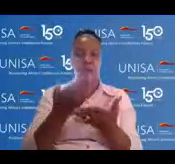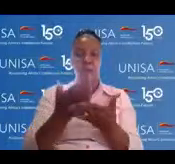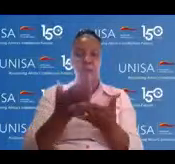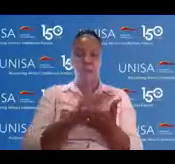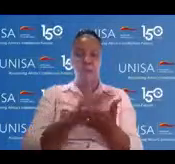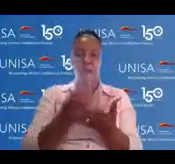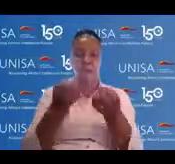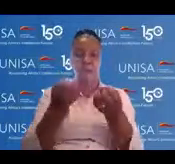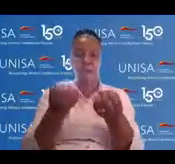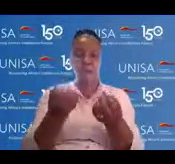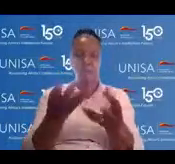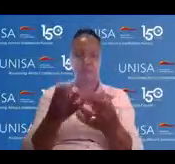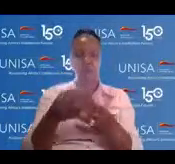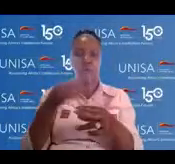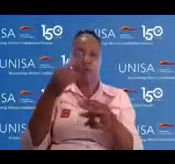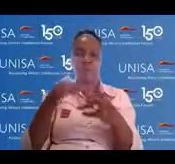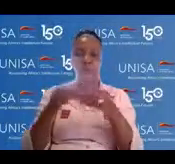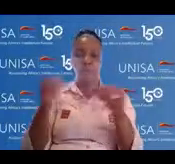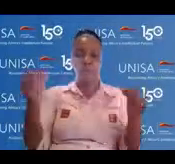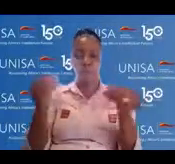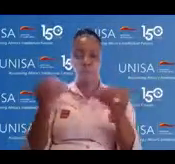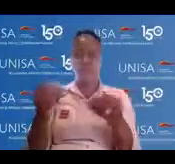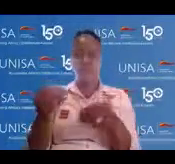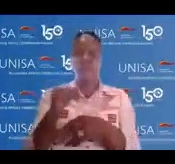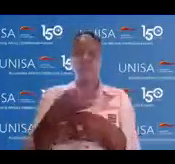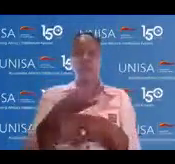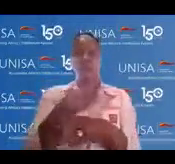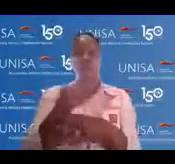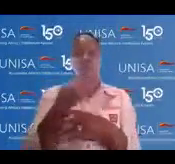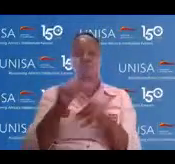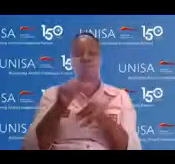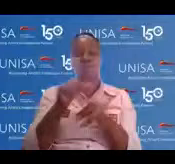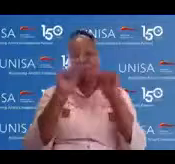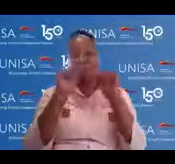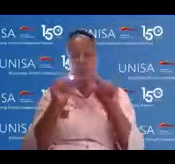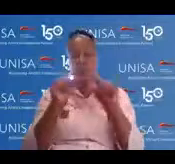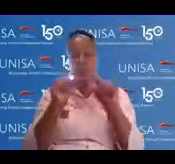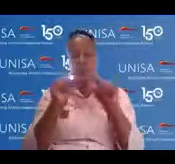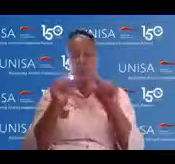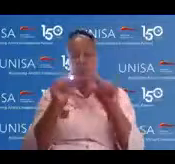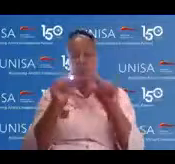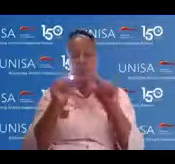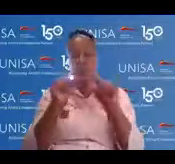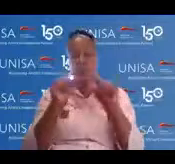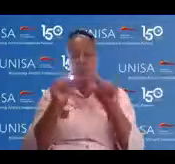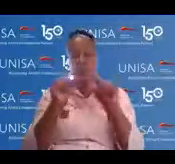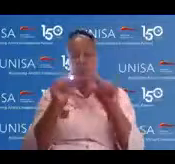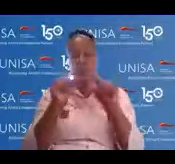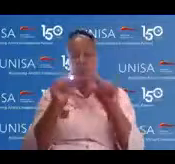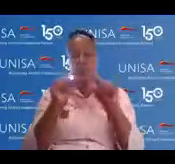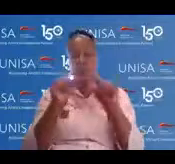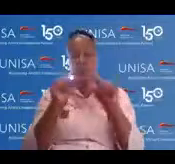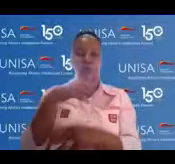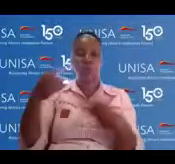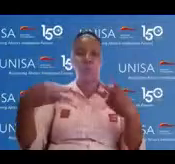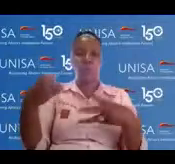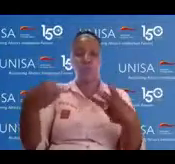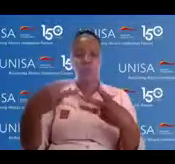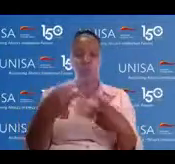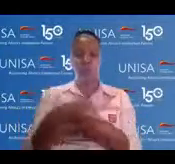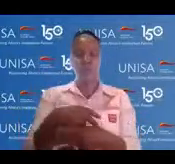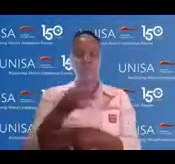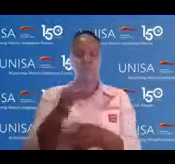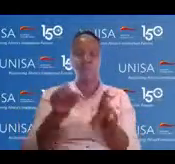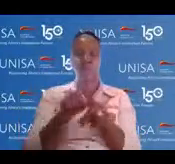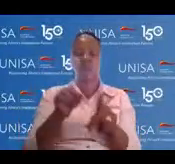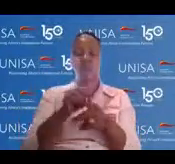Finish. Now, I just want to highlight here, remember, Iris only works on, as we mentioned, on a laptops or